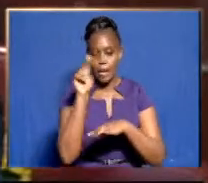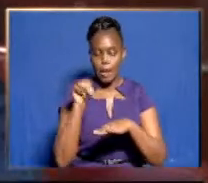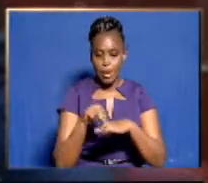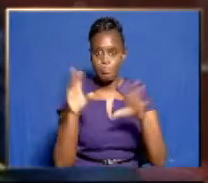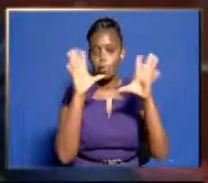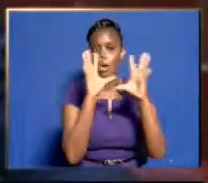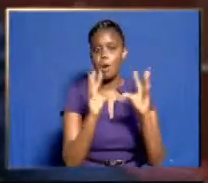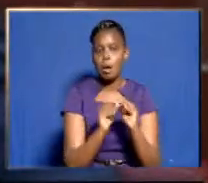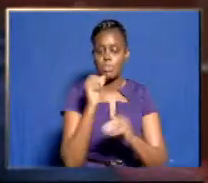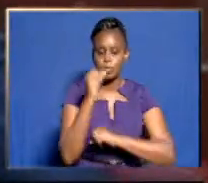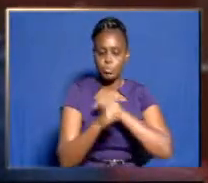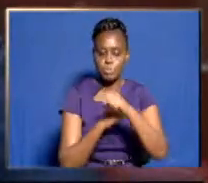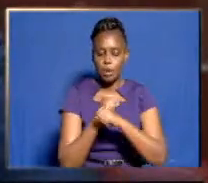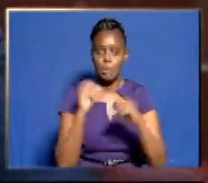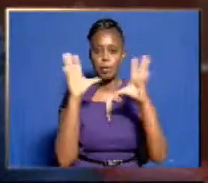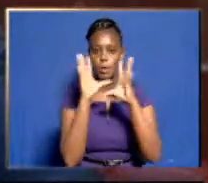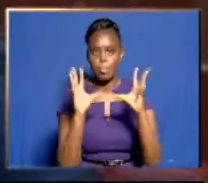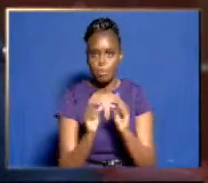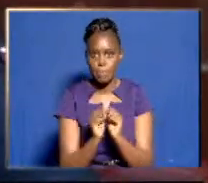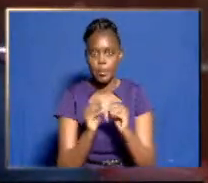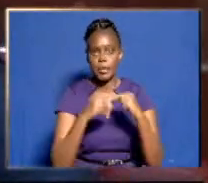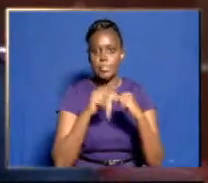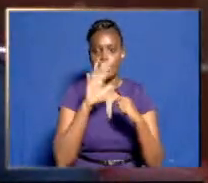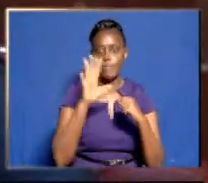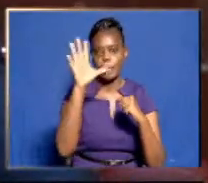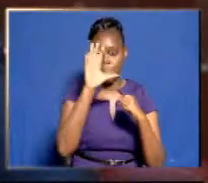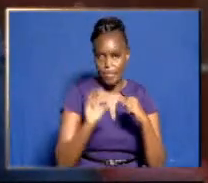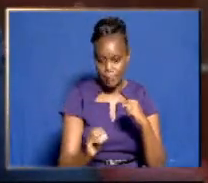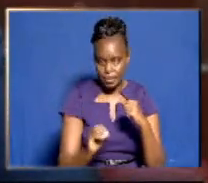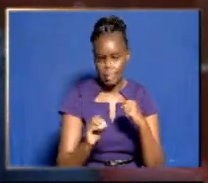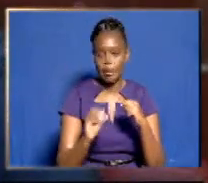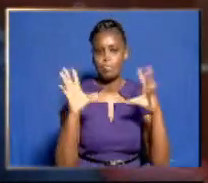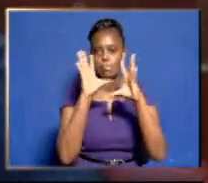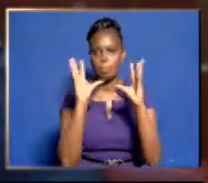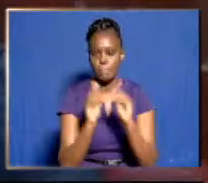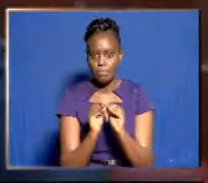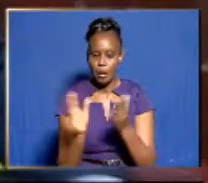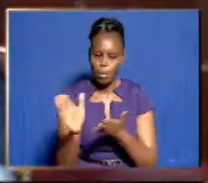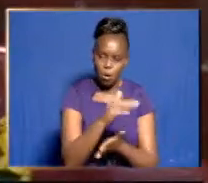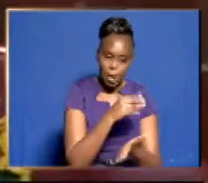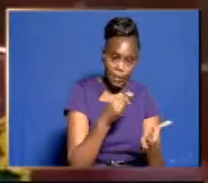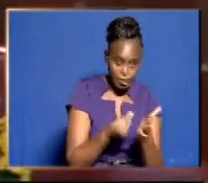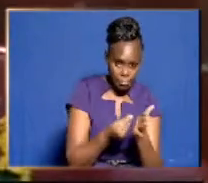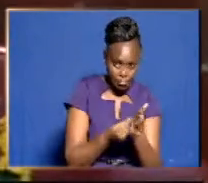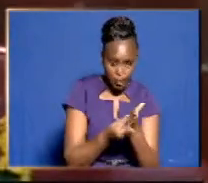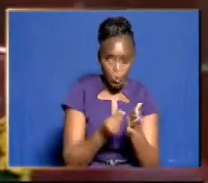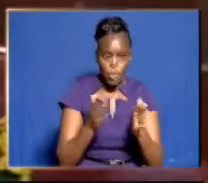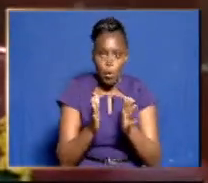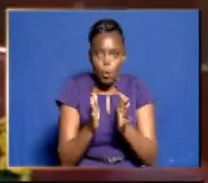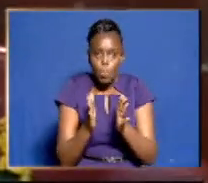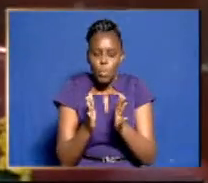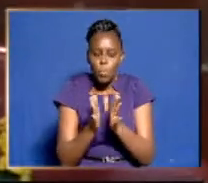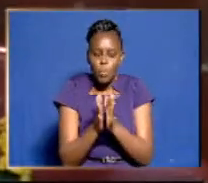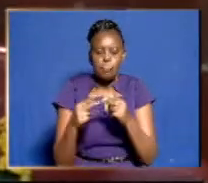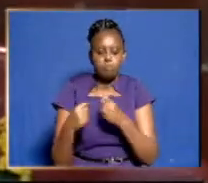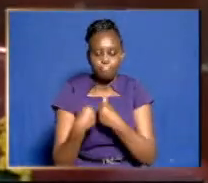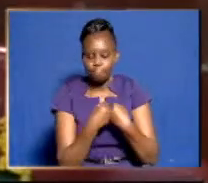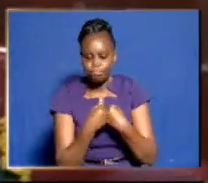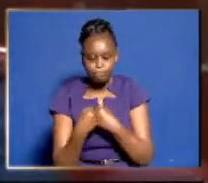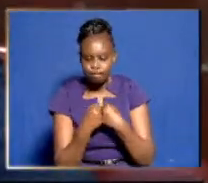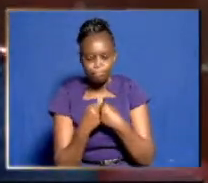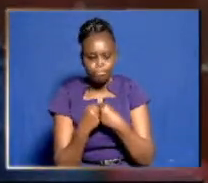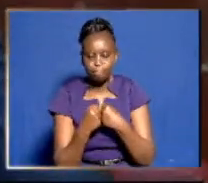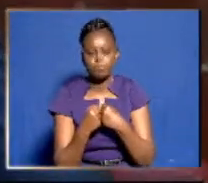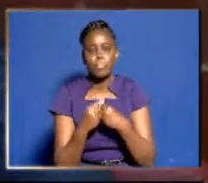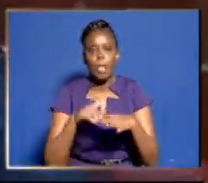total annual budget and 65% of the total revenue collected, with a fiscal constraint worsening in